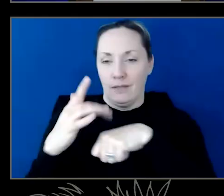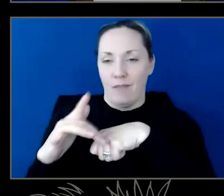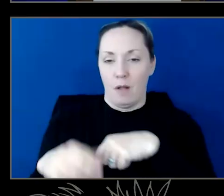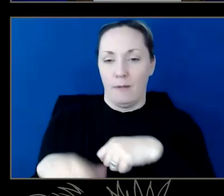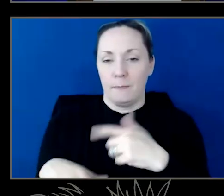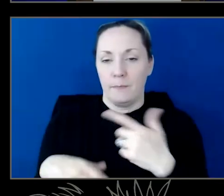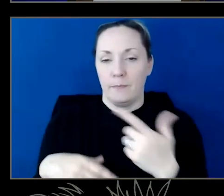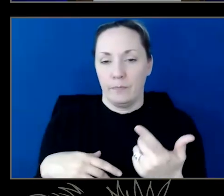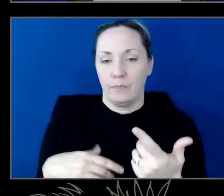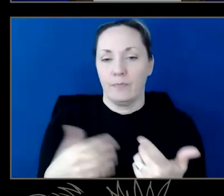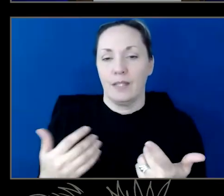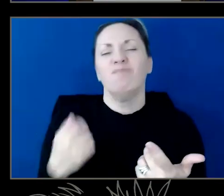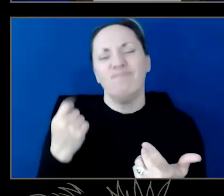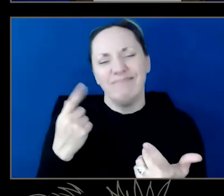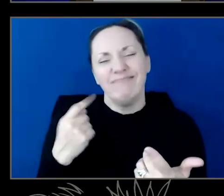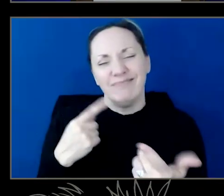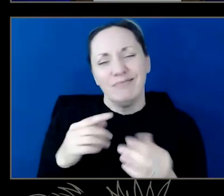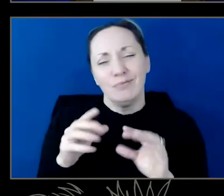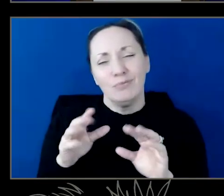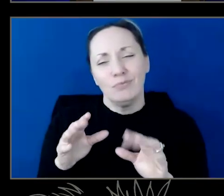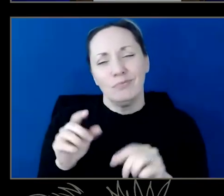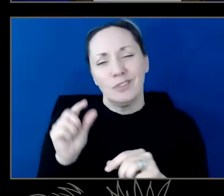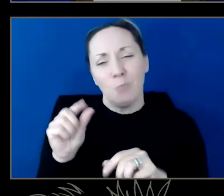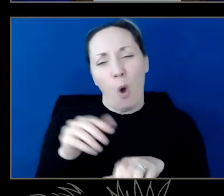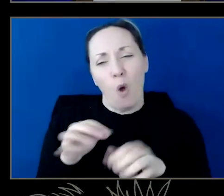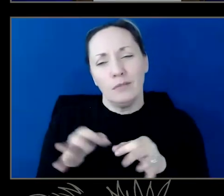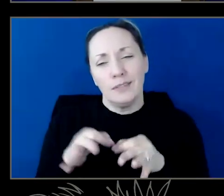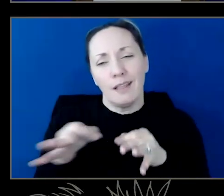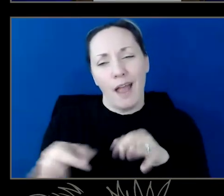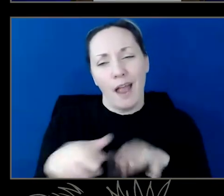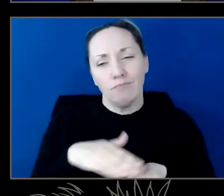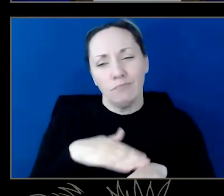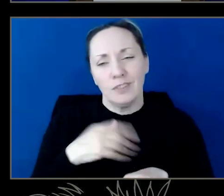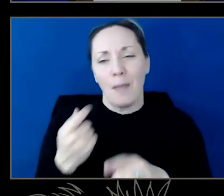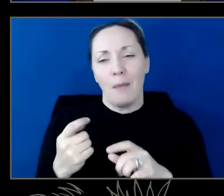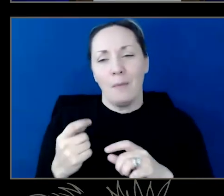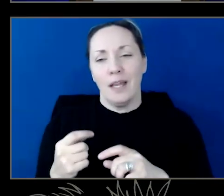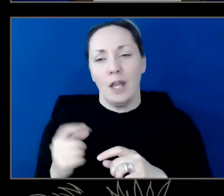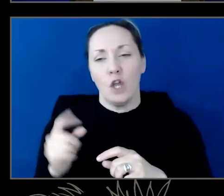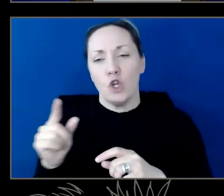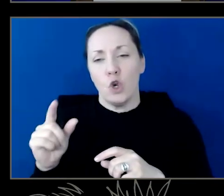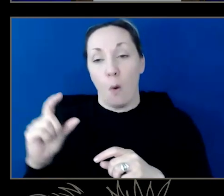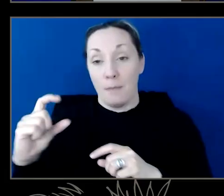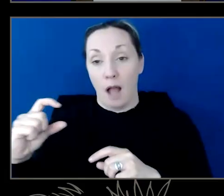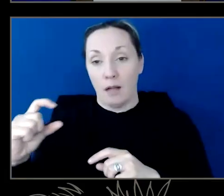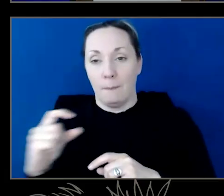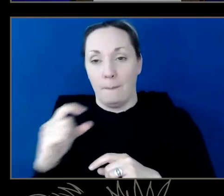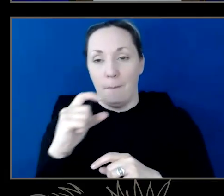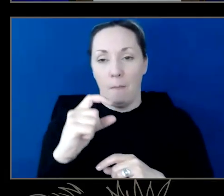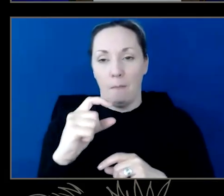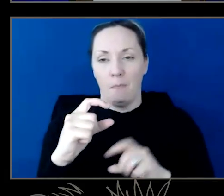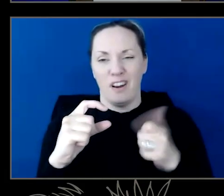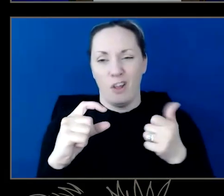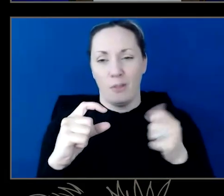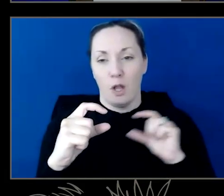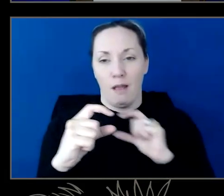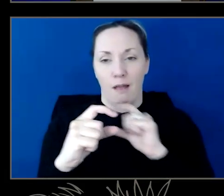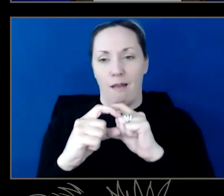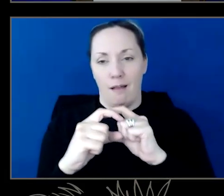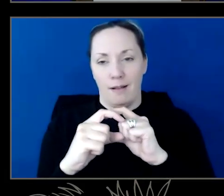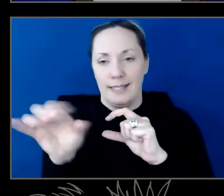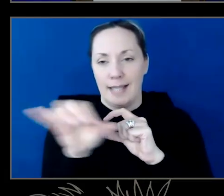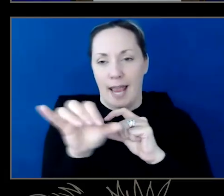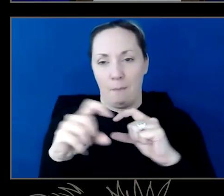a small delay. So maybe you're placing a block and another person in the other side of the world is also doing the same thing on